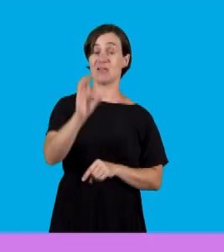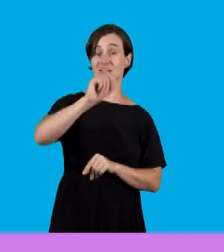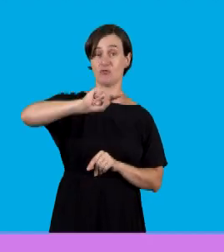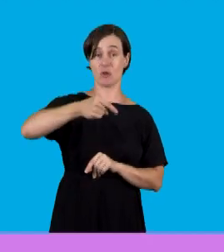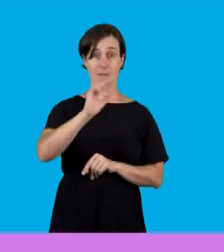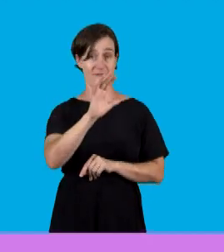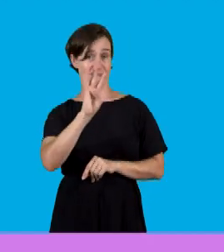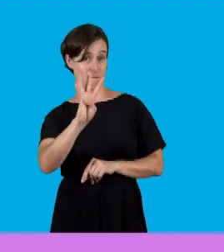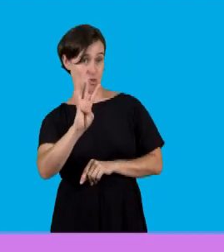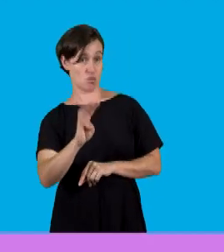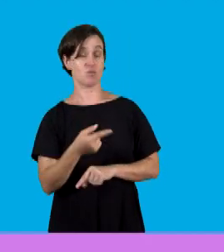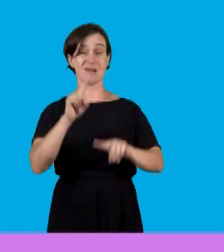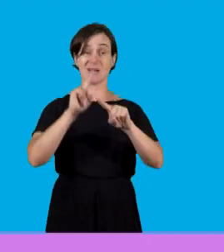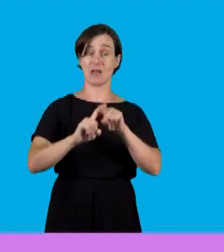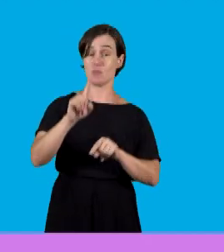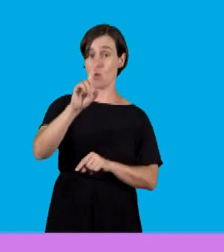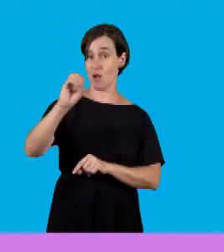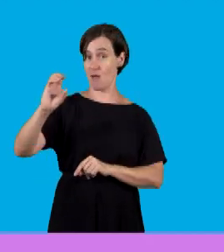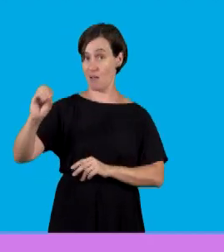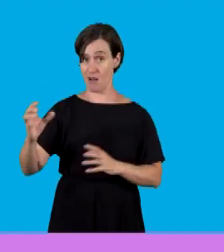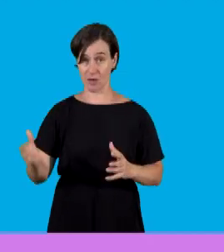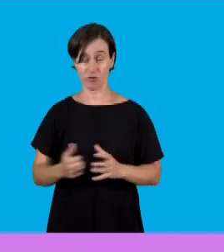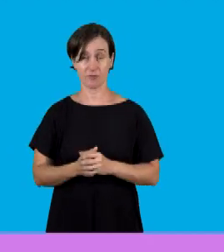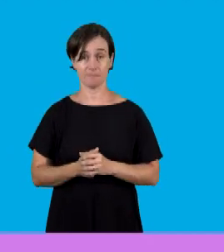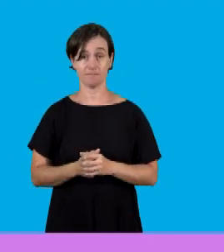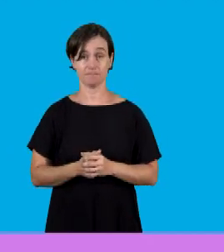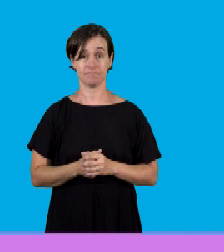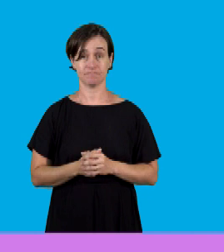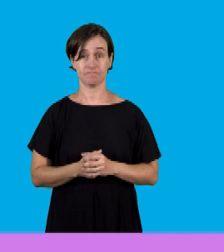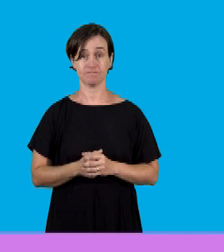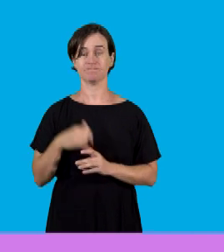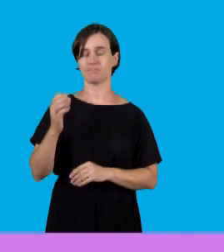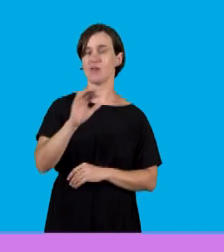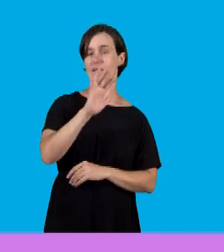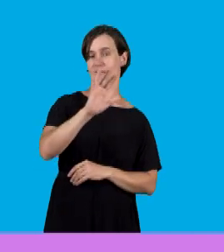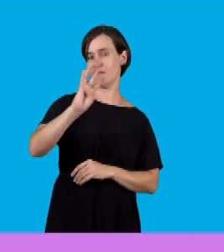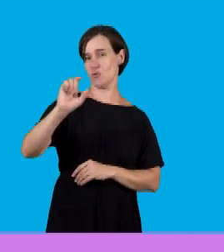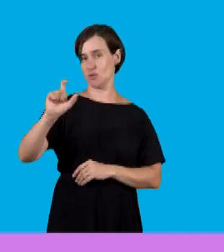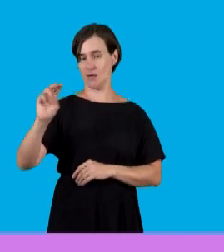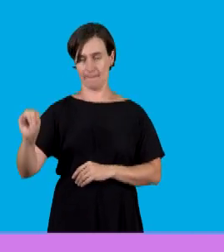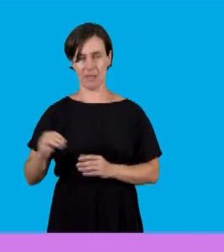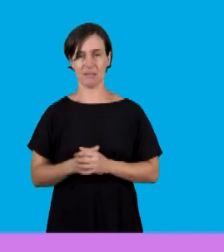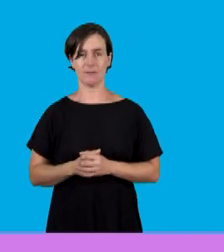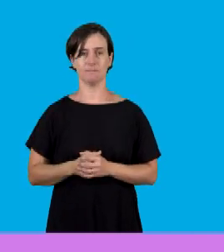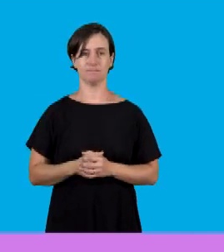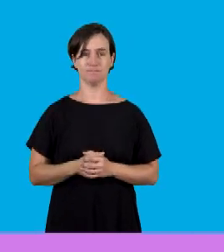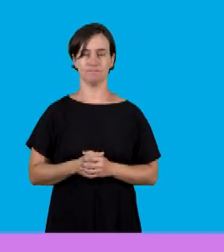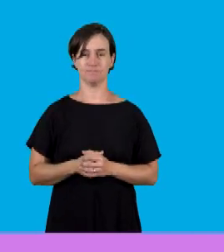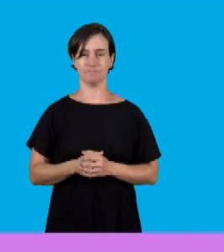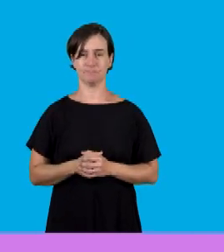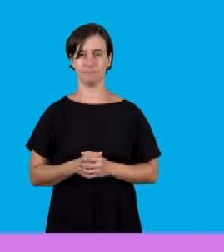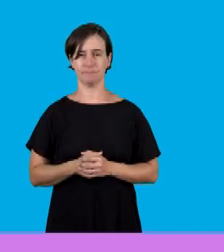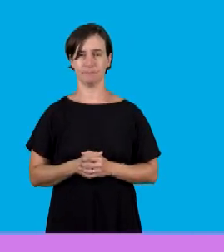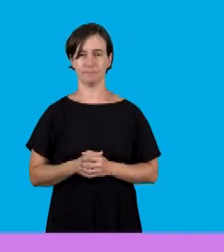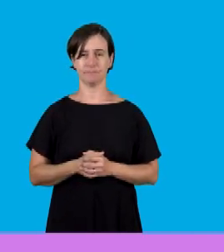is 0.54 times 100? 0.54 times 100, it gives us 54 centimeters. So